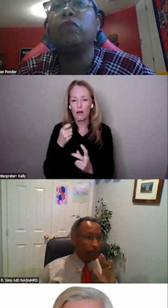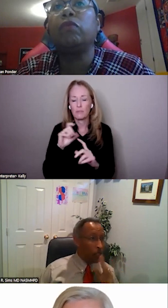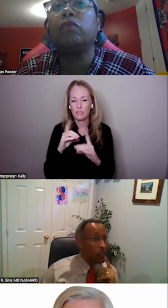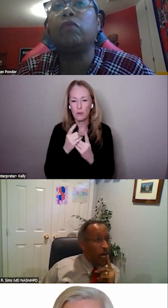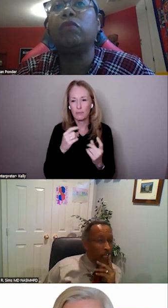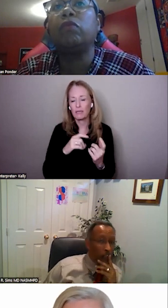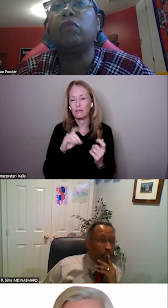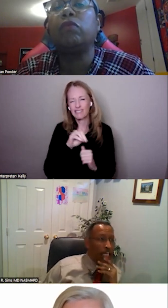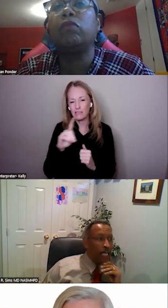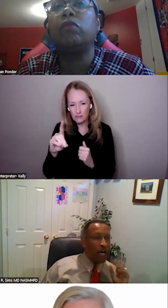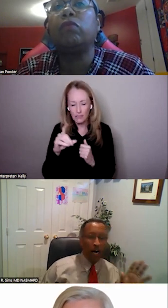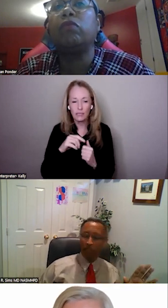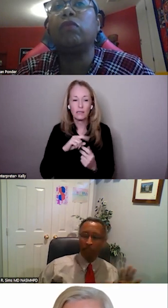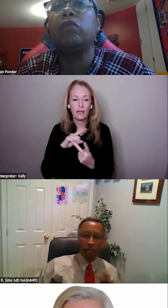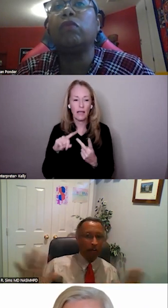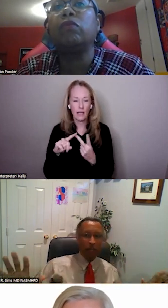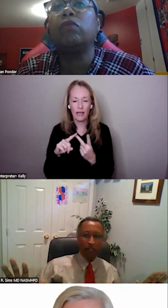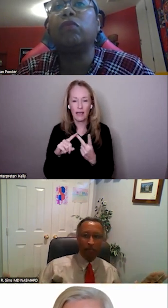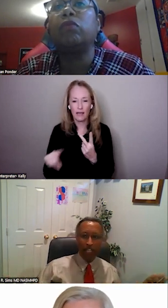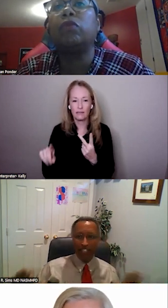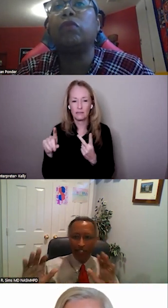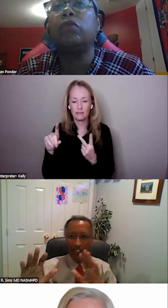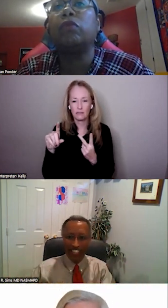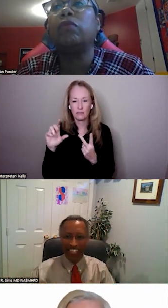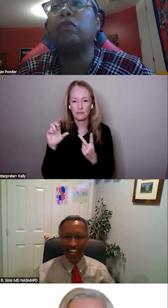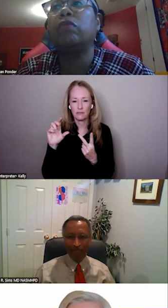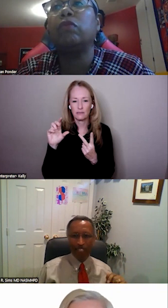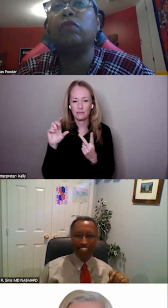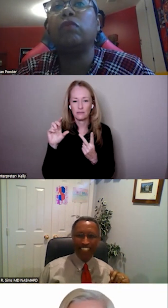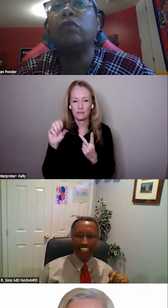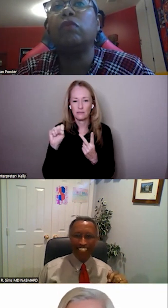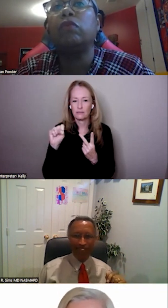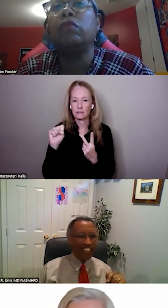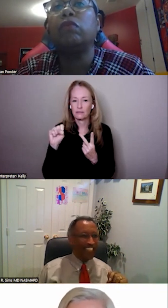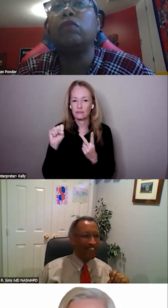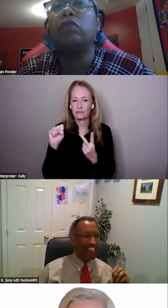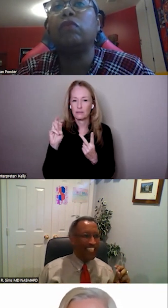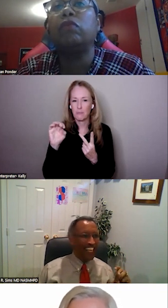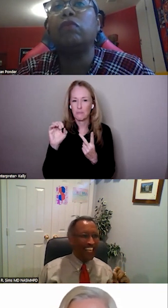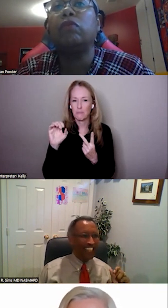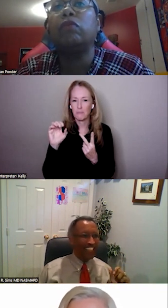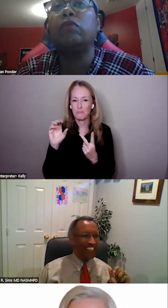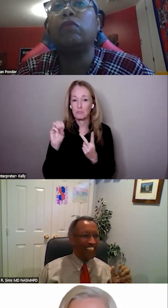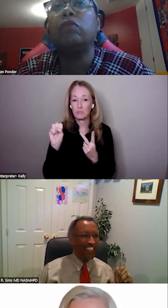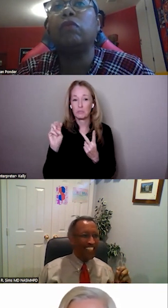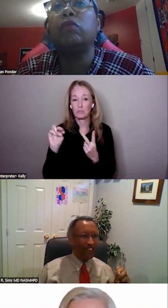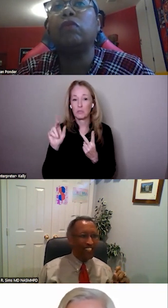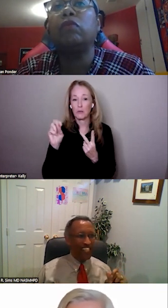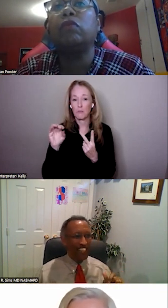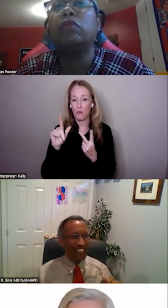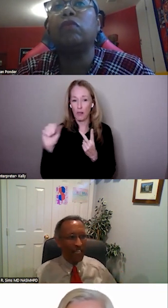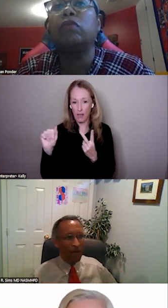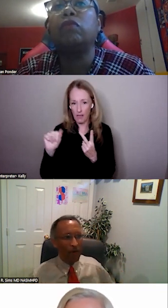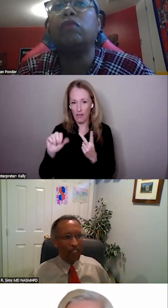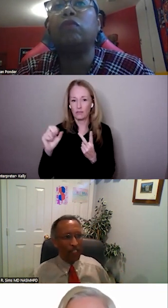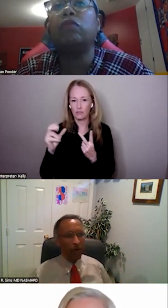Dr. Sasamolo Shirika, a very, very good friend who I'm pleased to see at this particular point. Dr. Shirika is